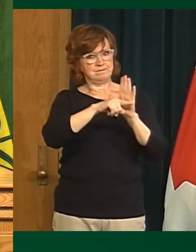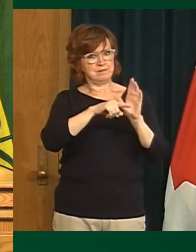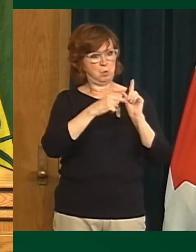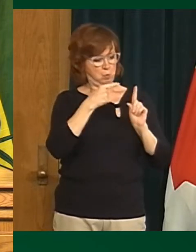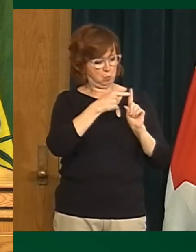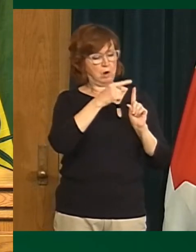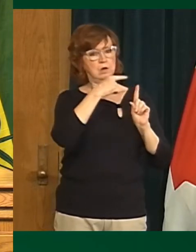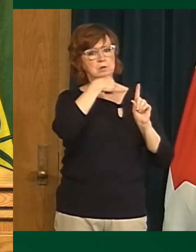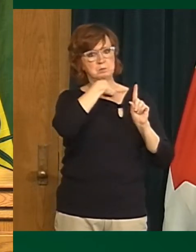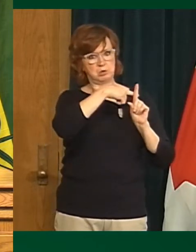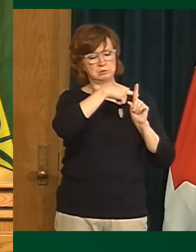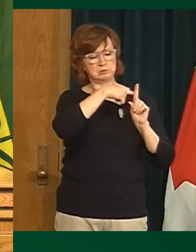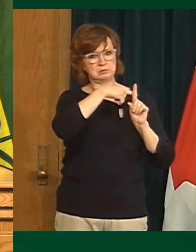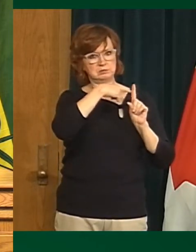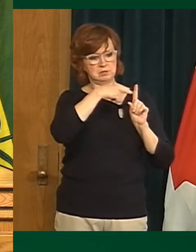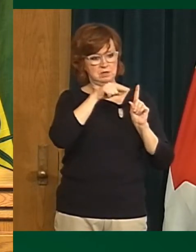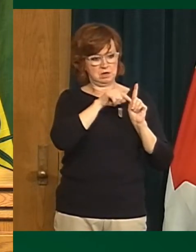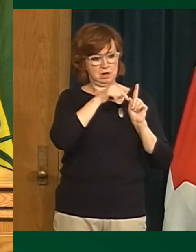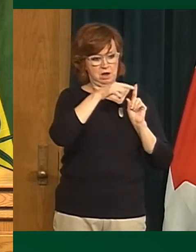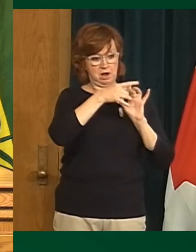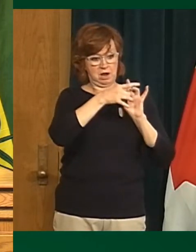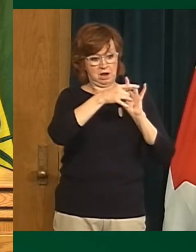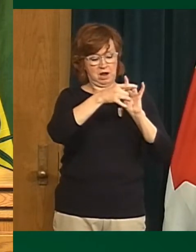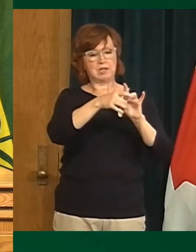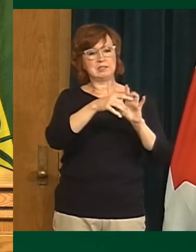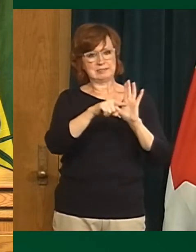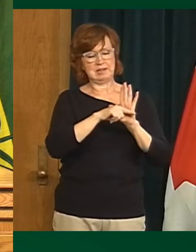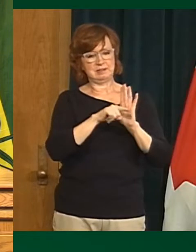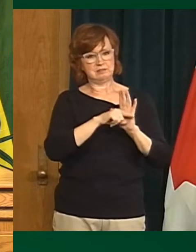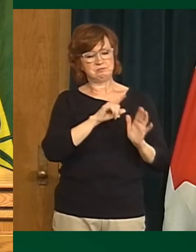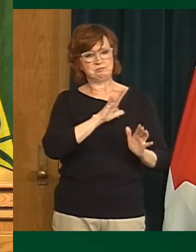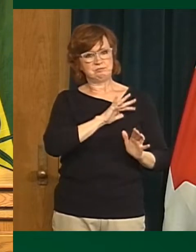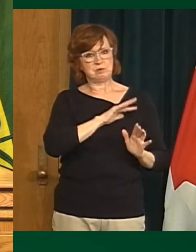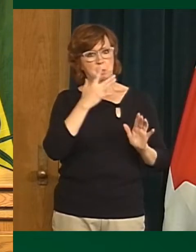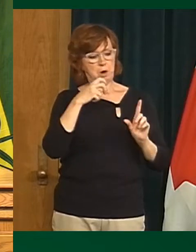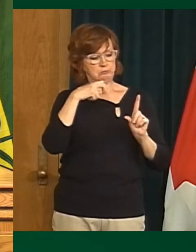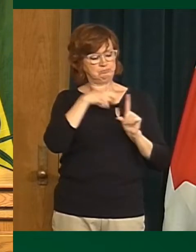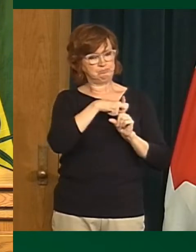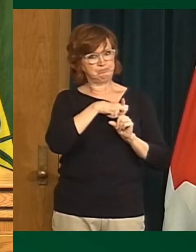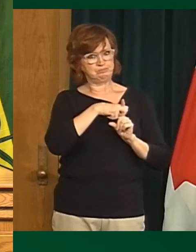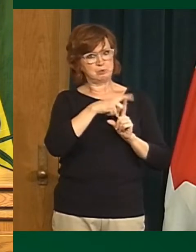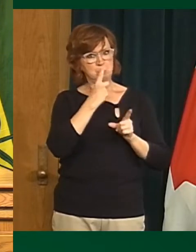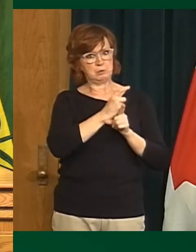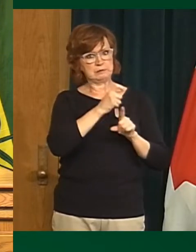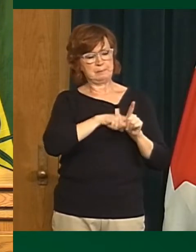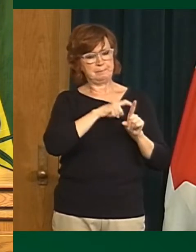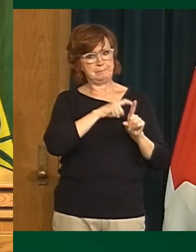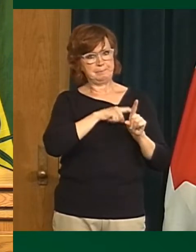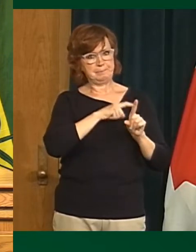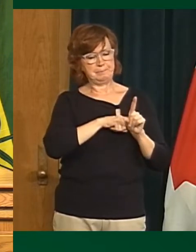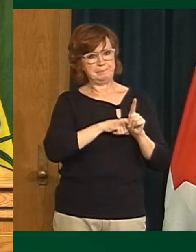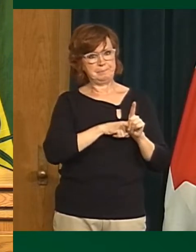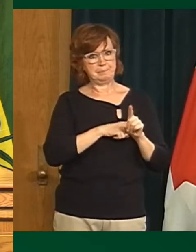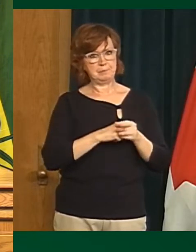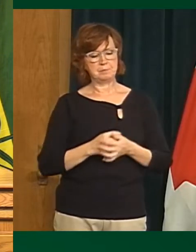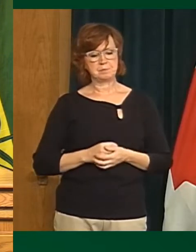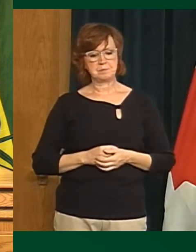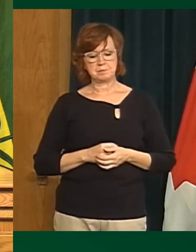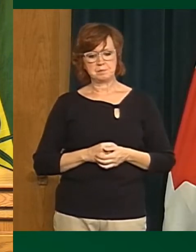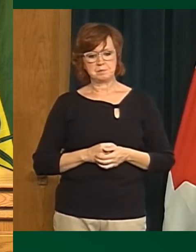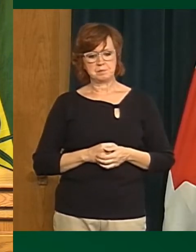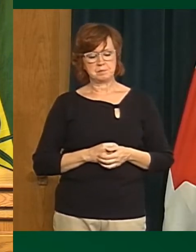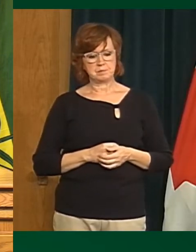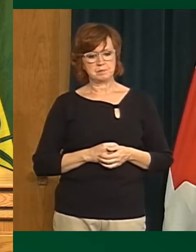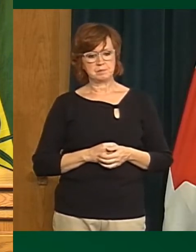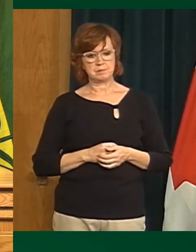enough data. And we haven't been tracking that because we've been focusing on folks with symptoms or through outbreak management, either close contacts or contacts. And then, of